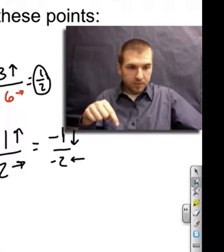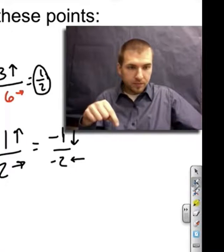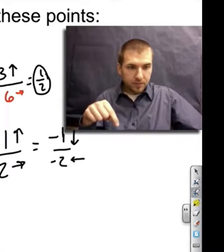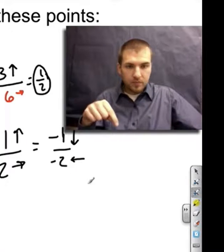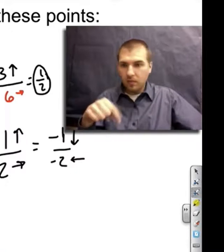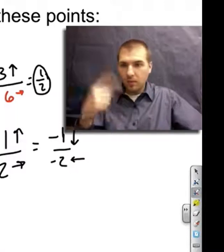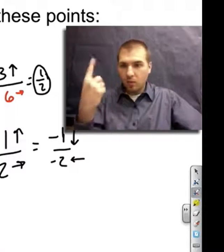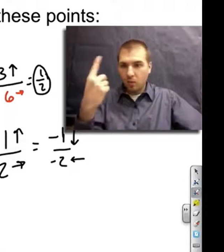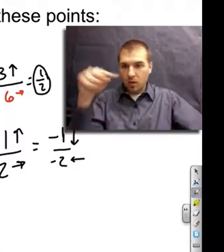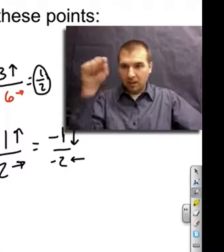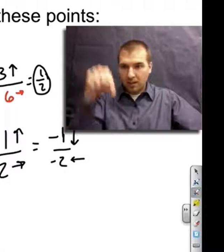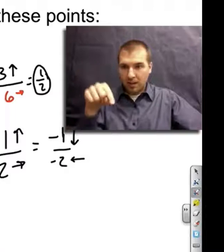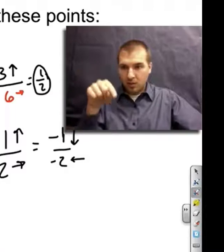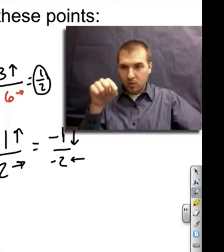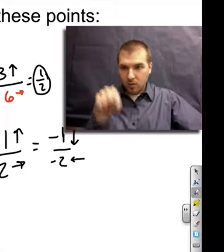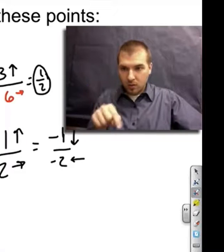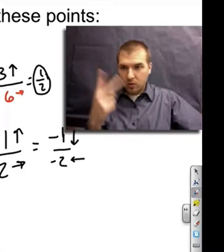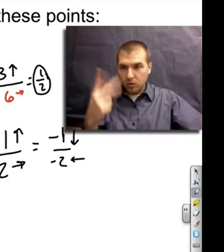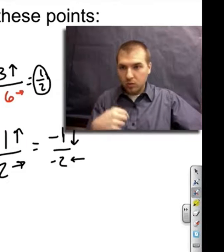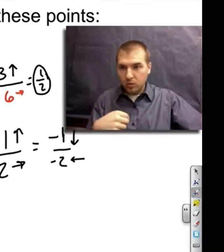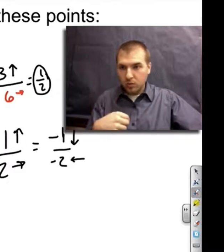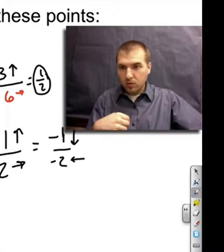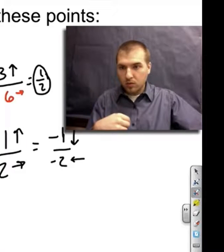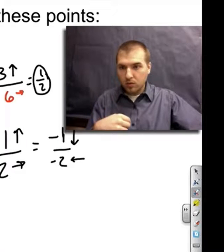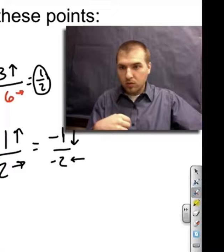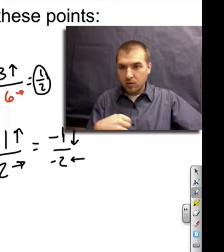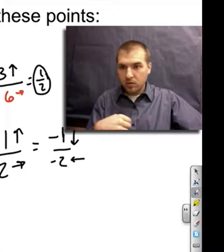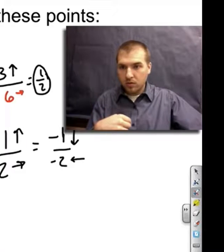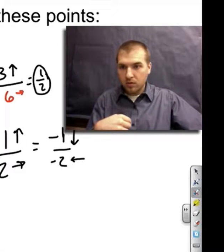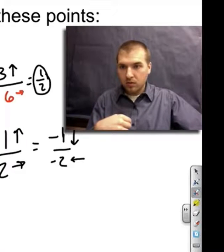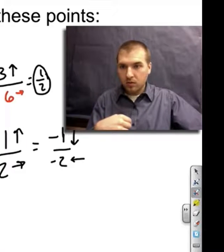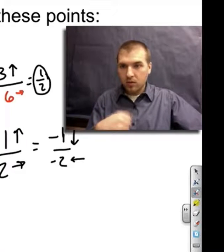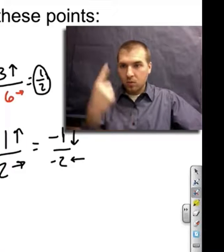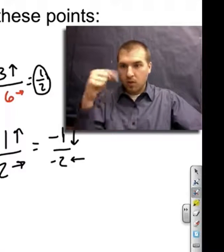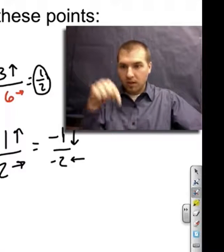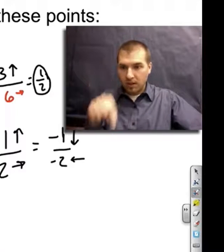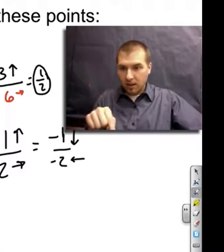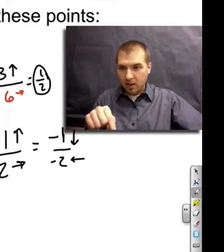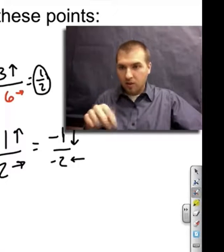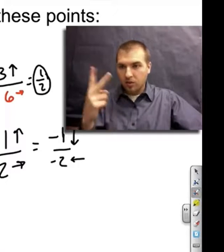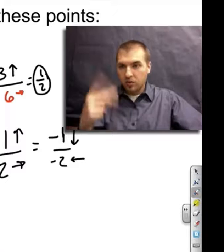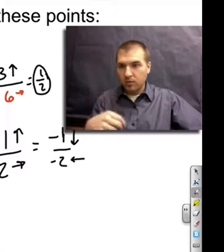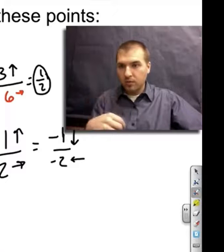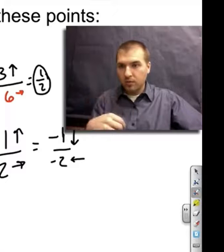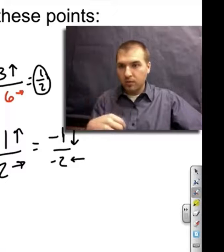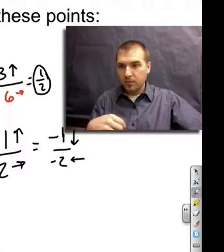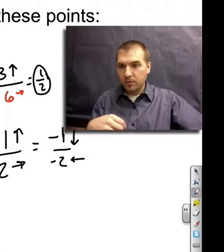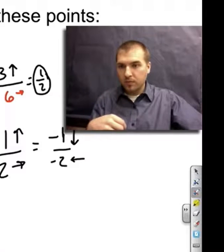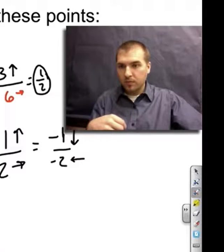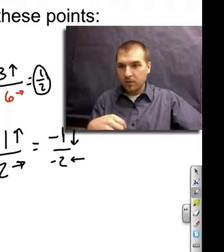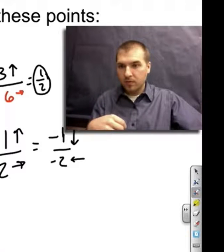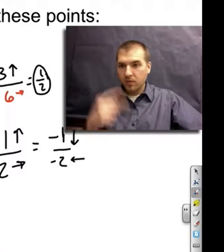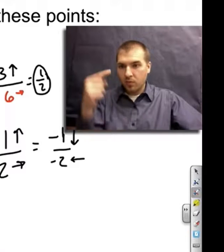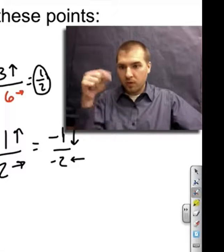So to figure out some other points, the down 1 over 2, that would be more parts of this line.